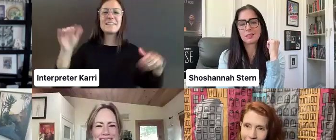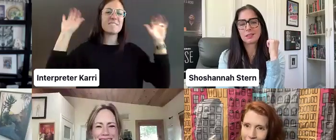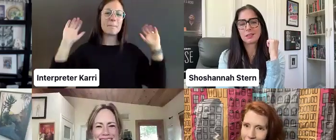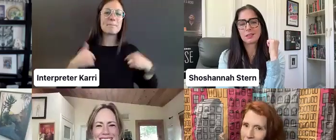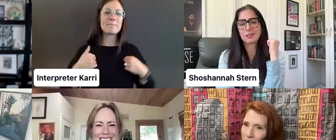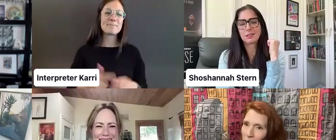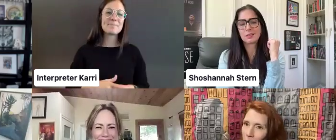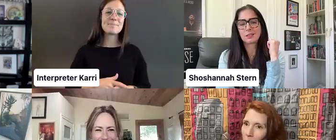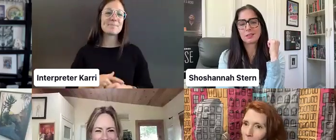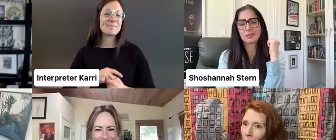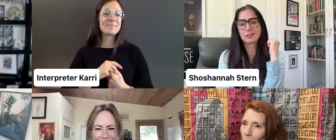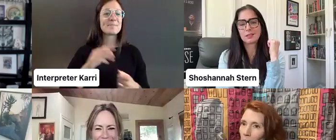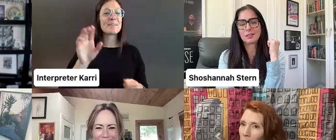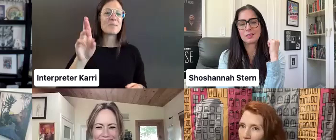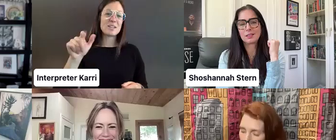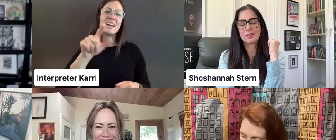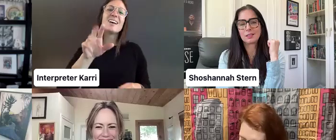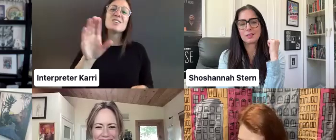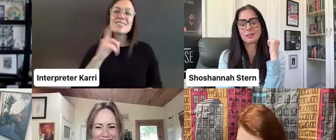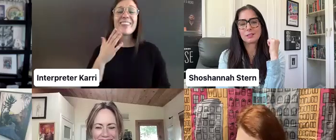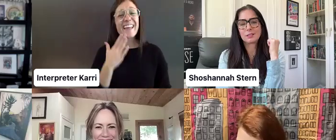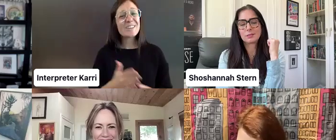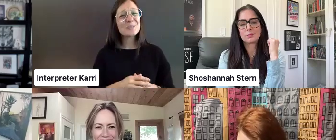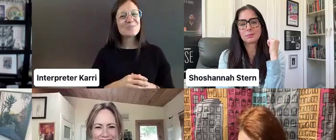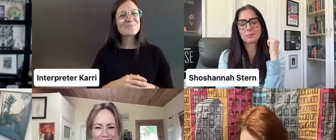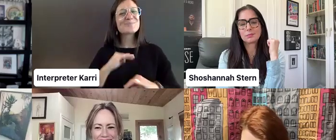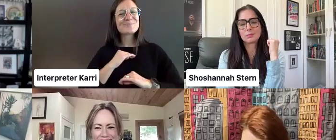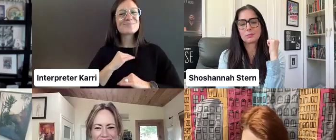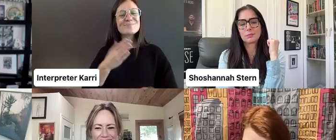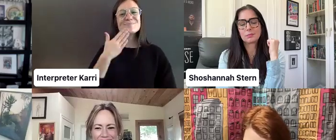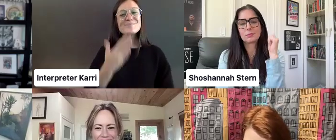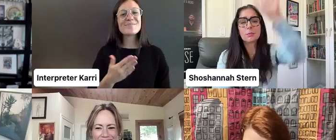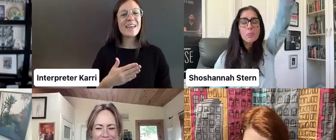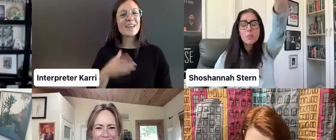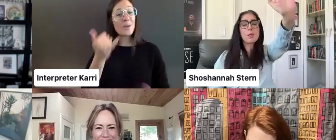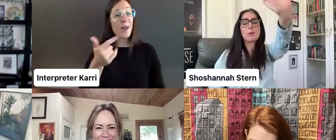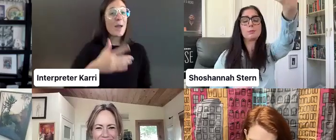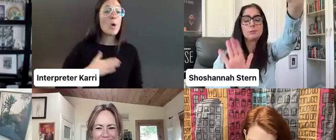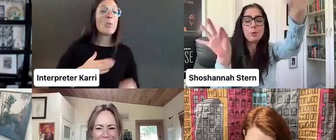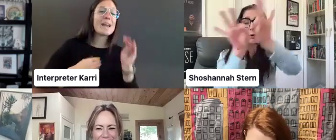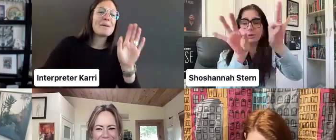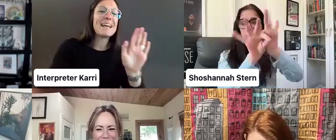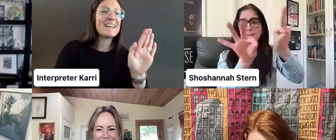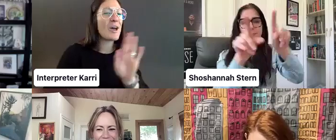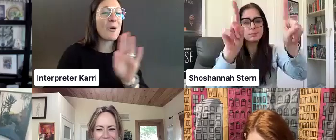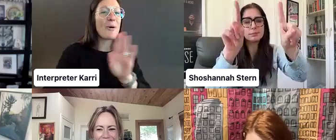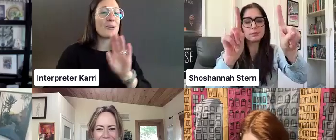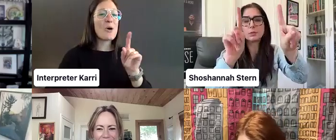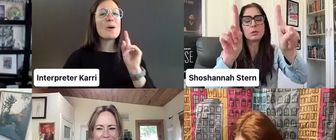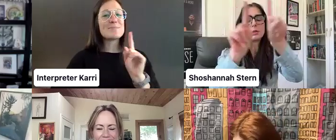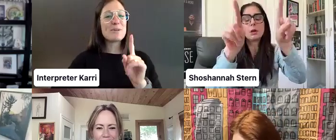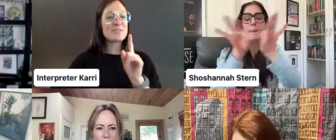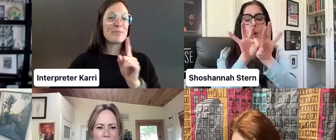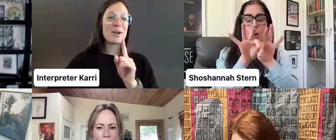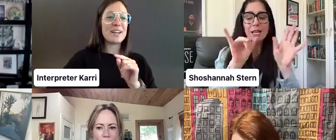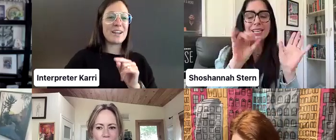know. But Thanks, yeah. thank you. I feel edified now, having Are you known. so happy you did this, Charlie? I'm so glad. Wait a minute. No,